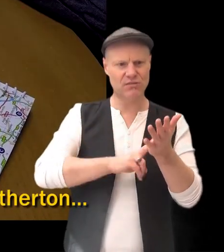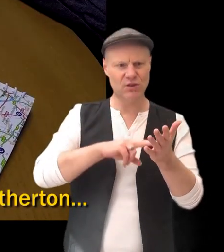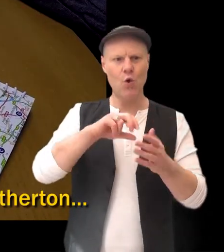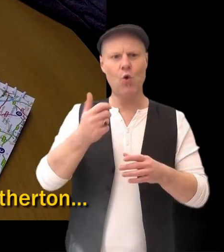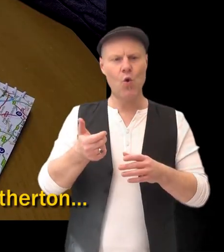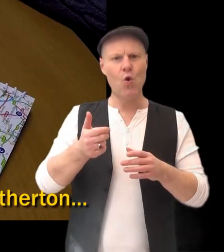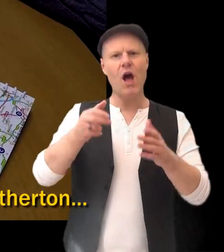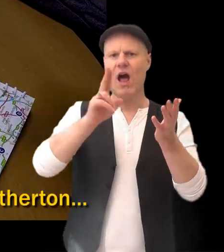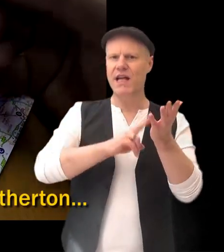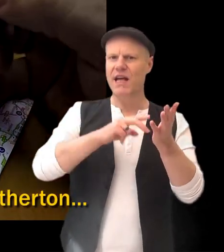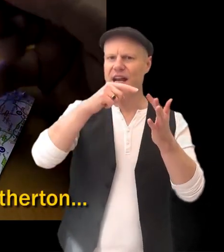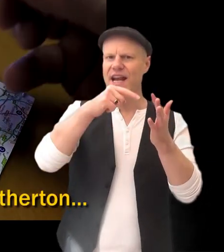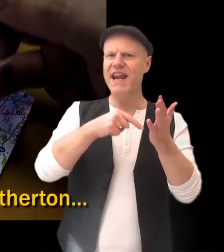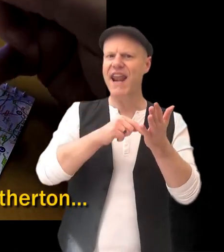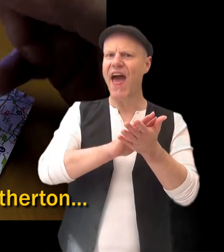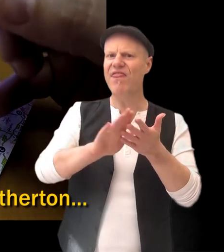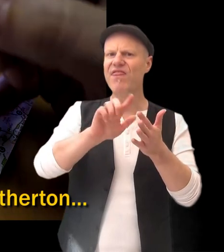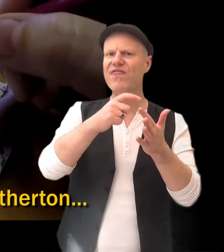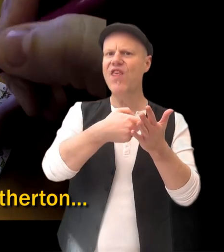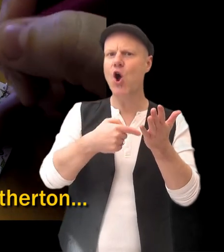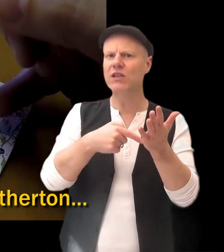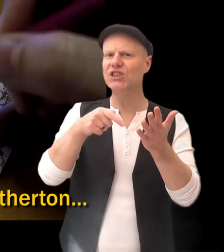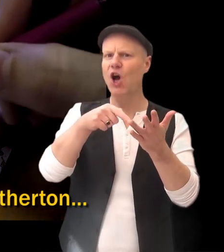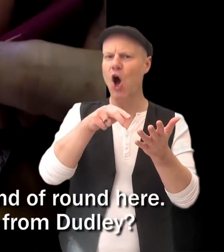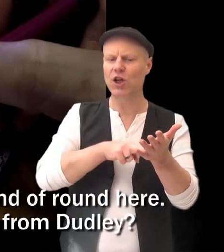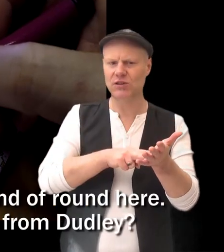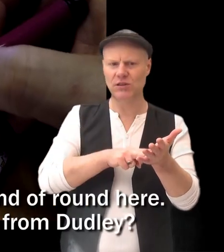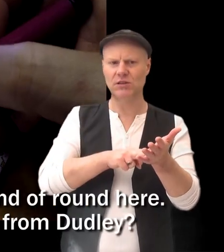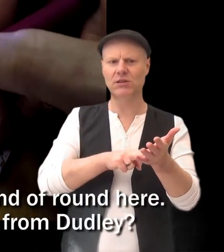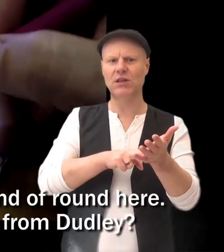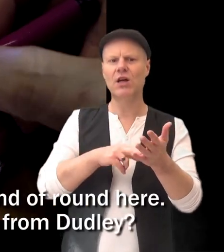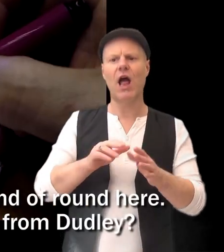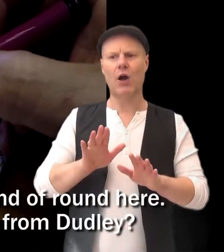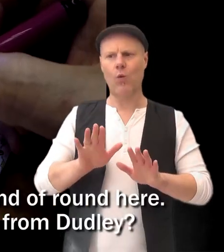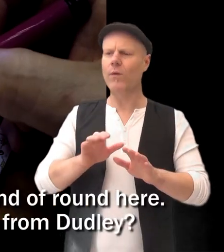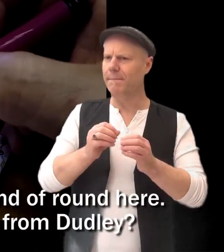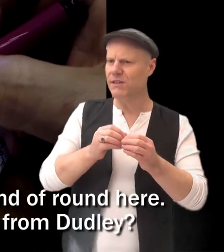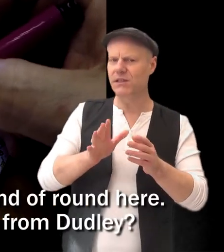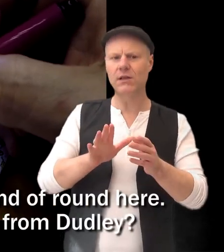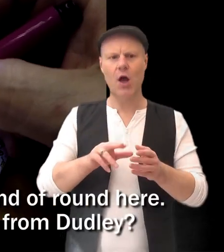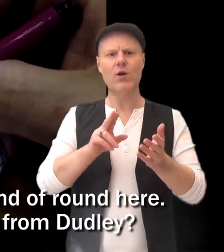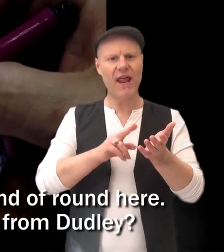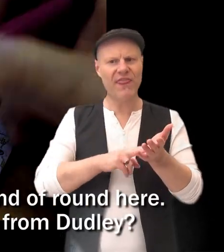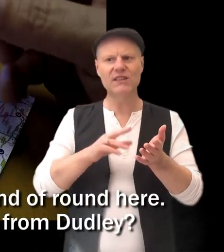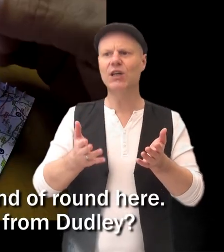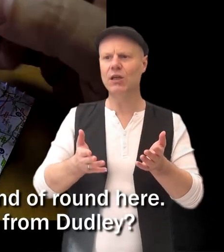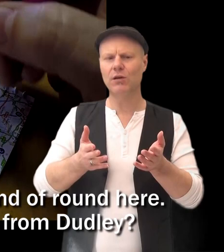Bilston, Netherton. Hold on, let me get me. So Bilston kind of round here.